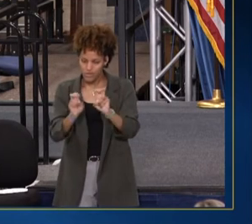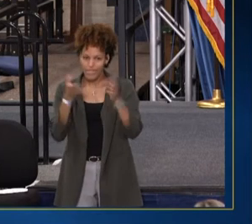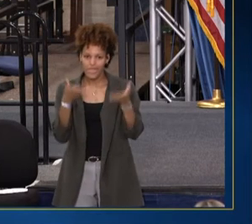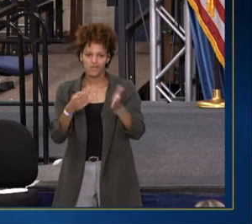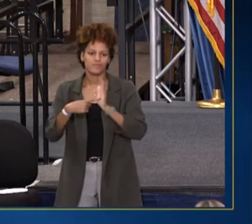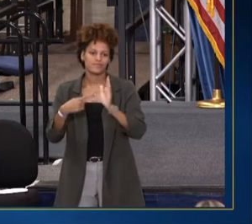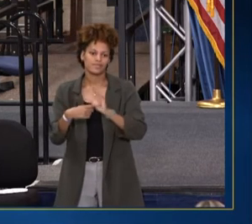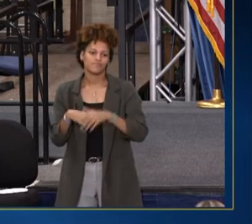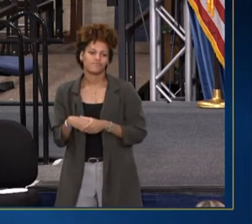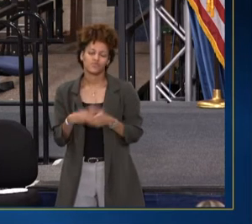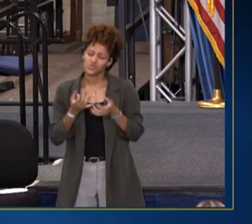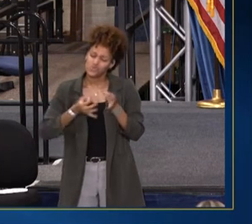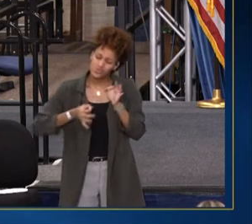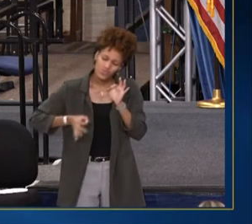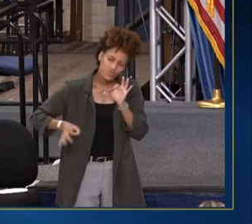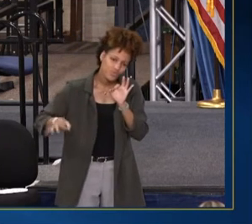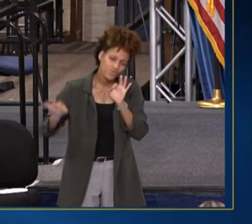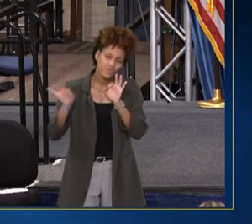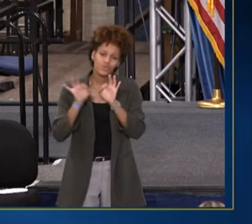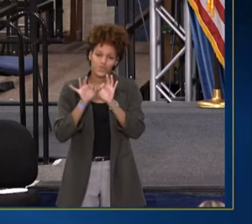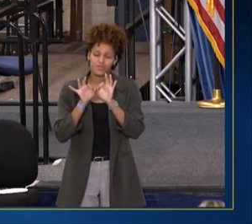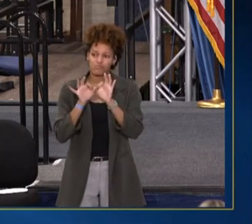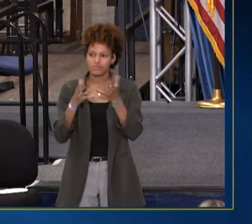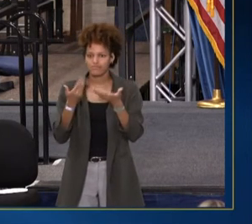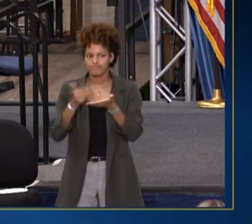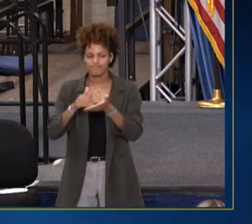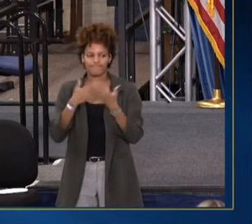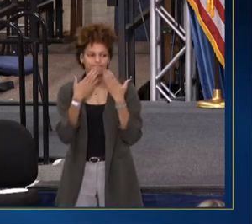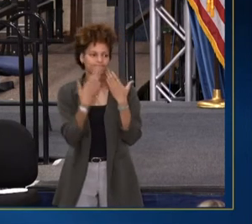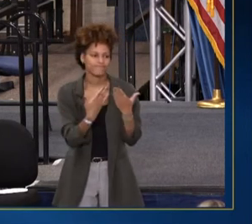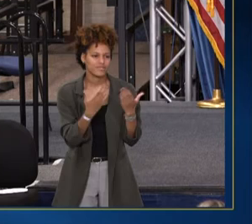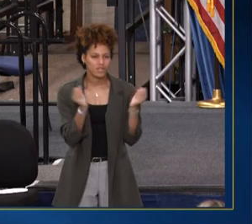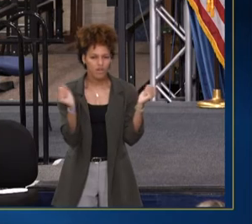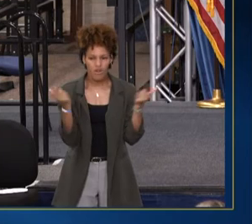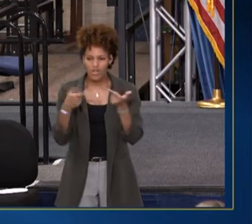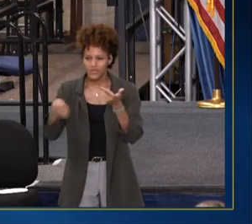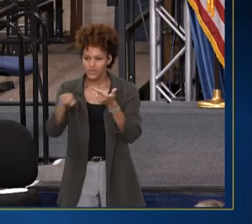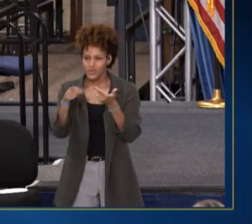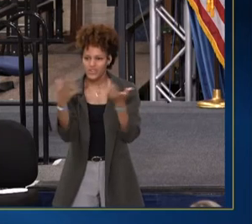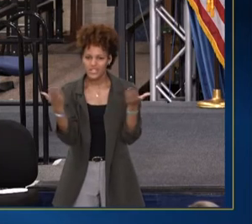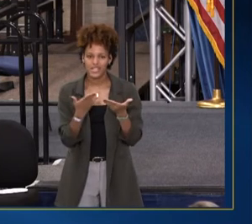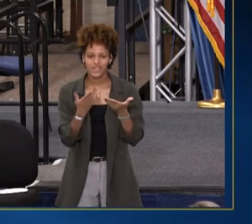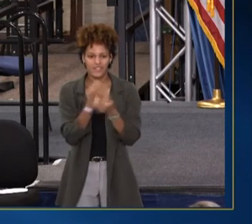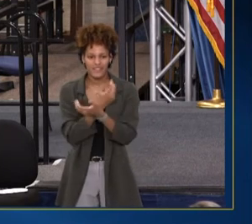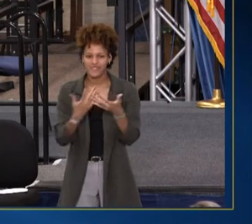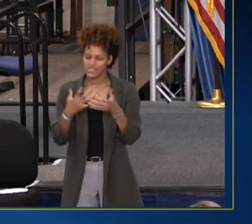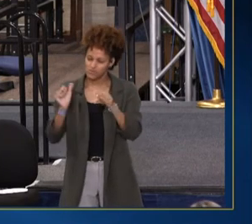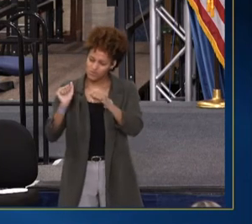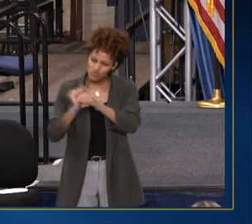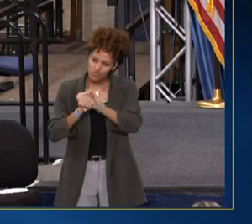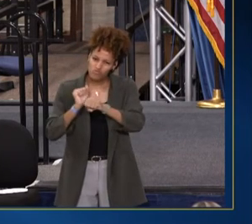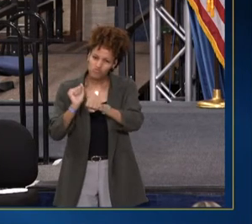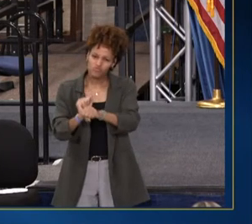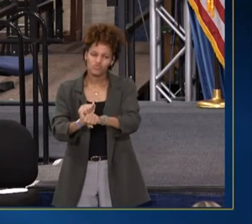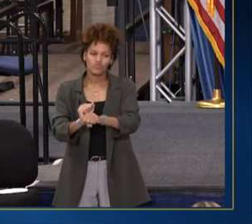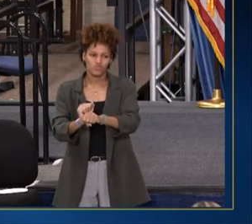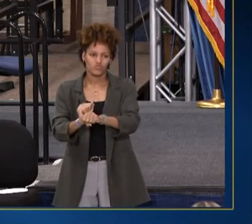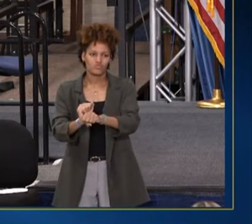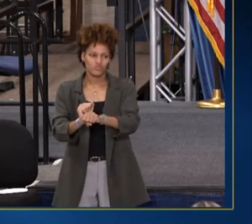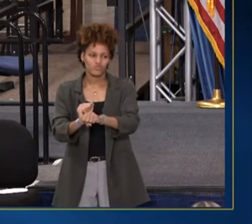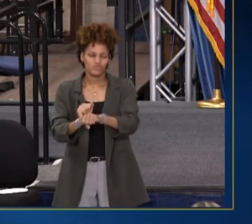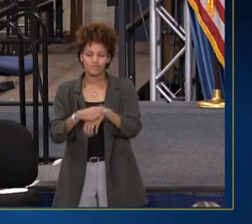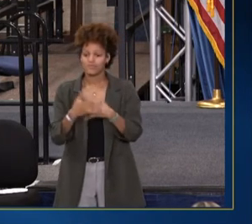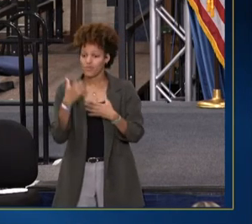is so critical and important. So I want to thank you. Thank each and every one of you for everything that you do every day,